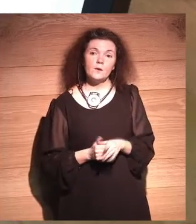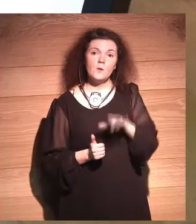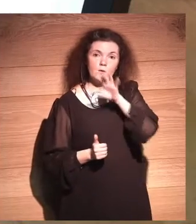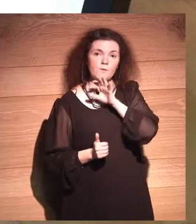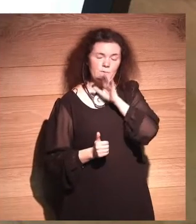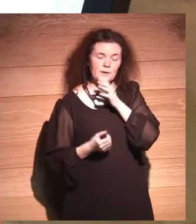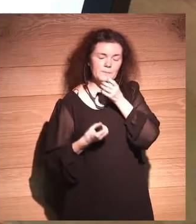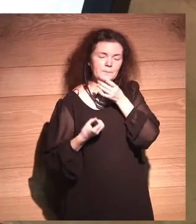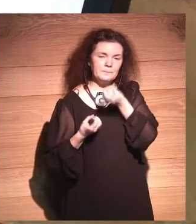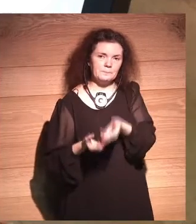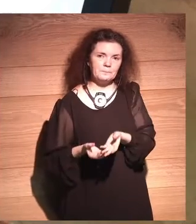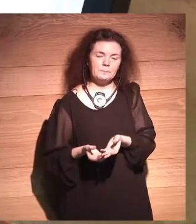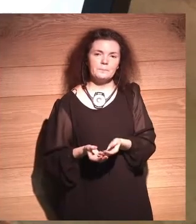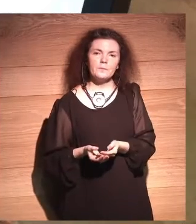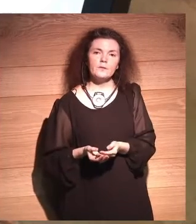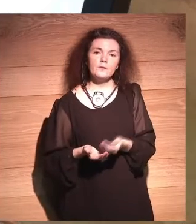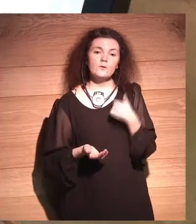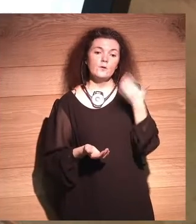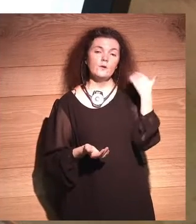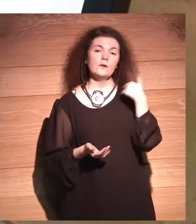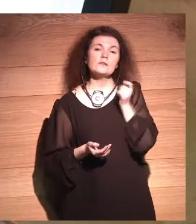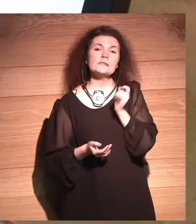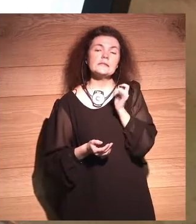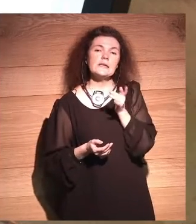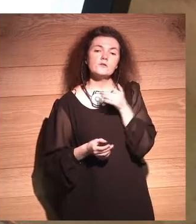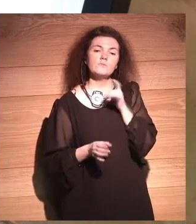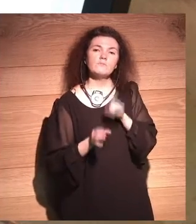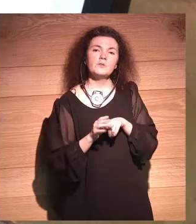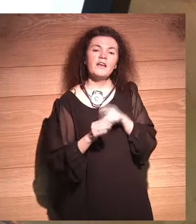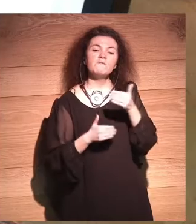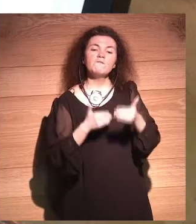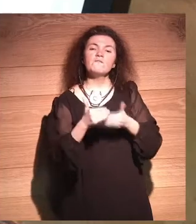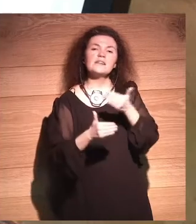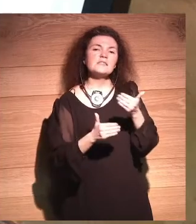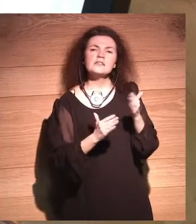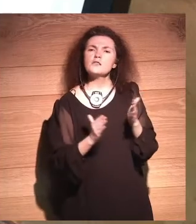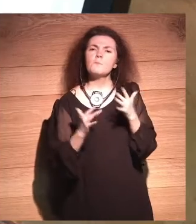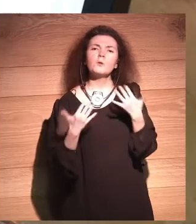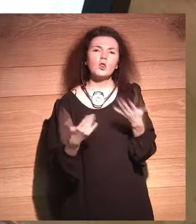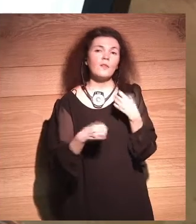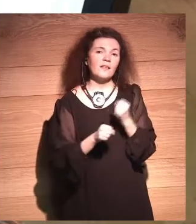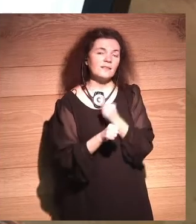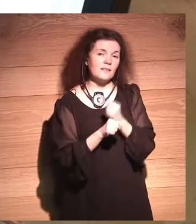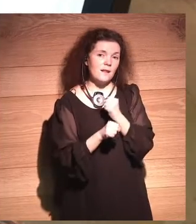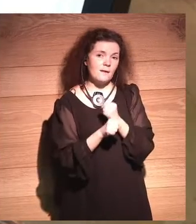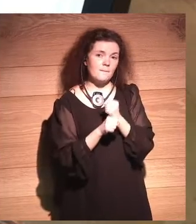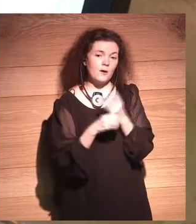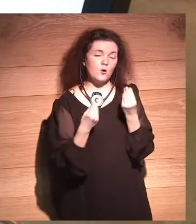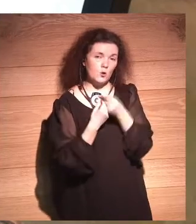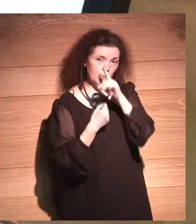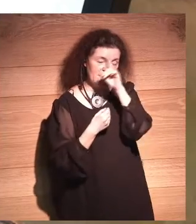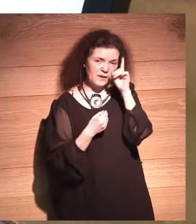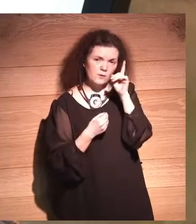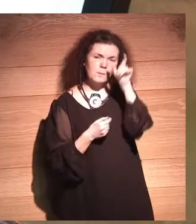our early work with Madrid when when a politician here asked us if we would review a